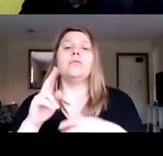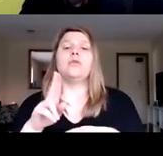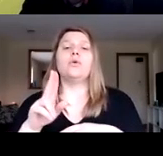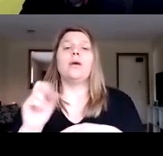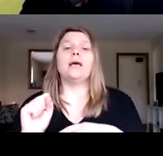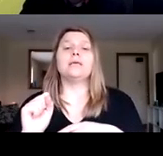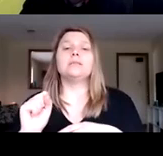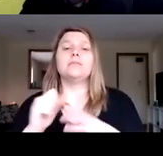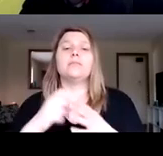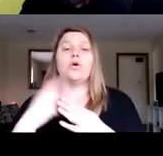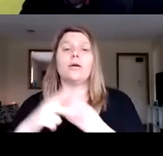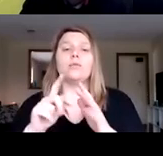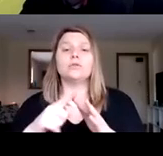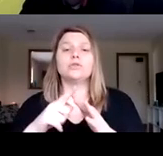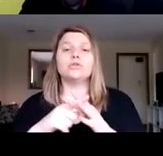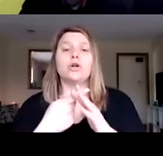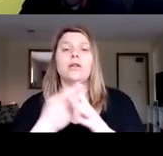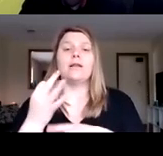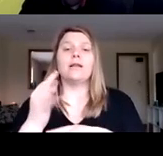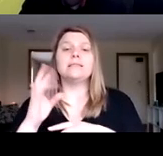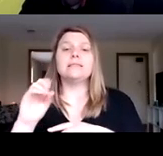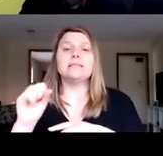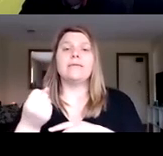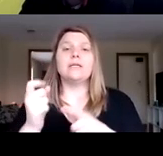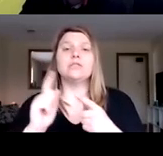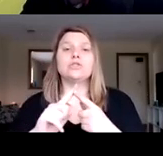Resettlement Program was started in the 1970s to resettle